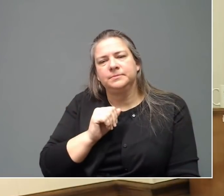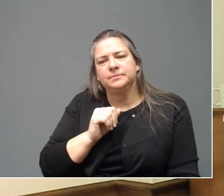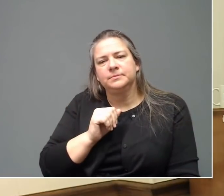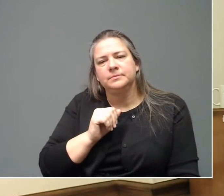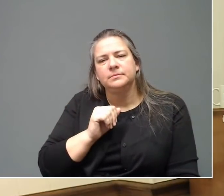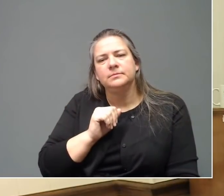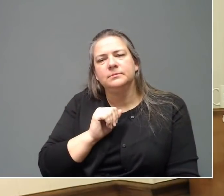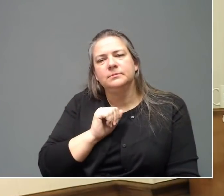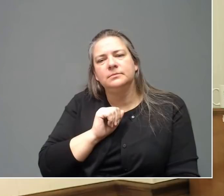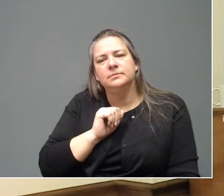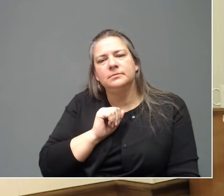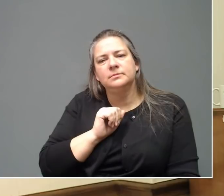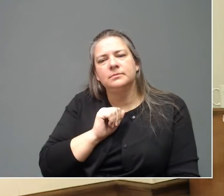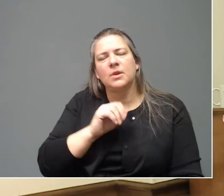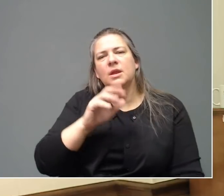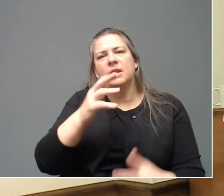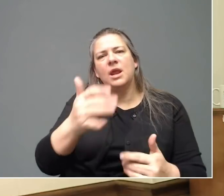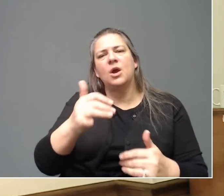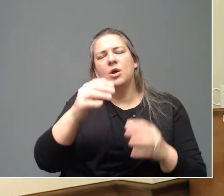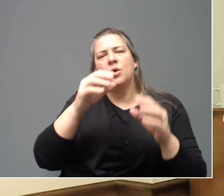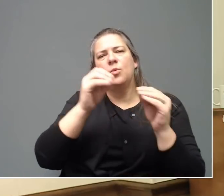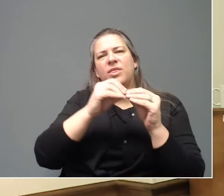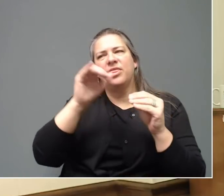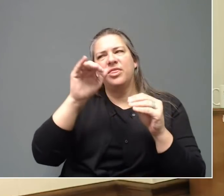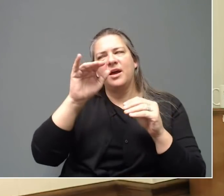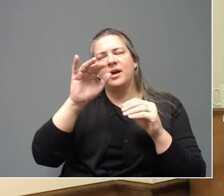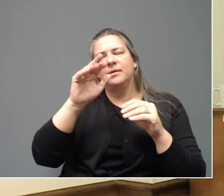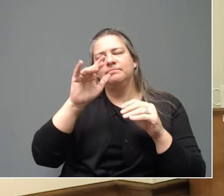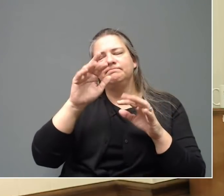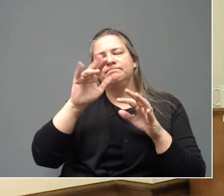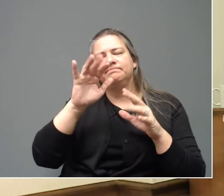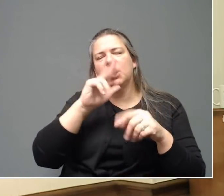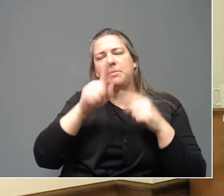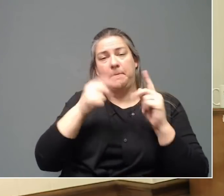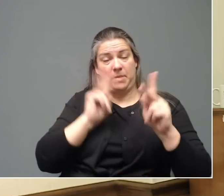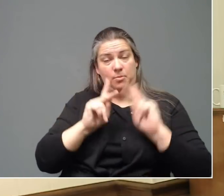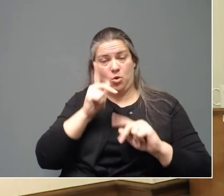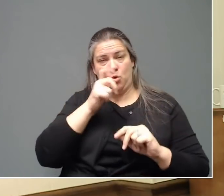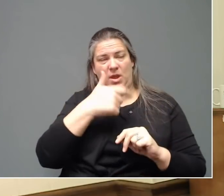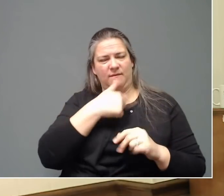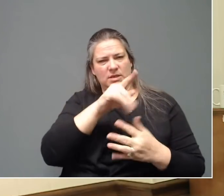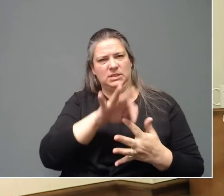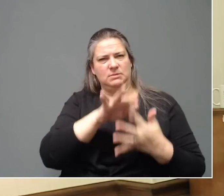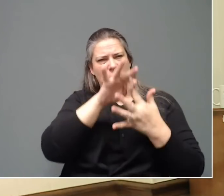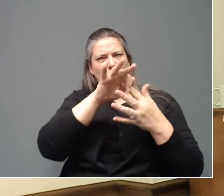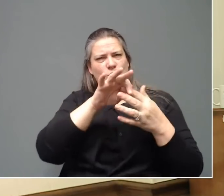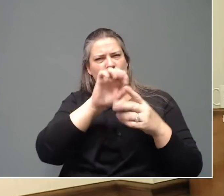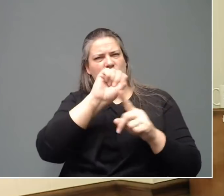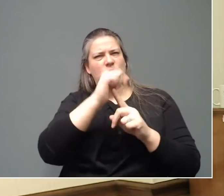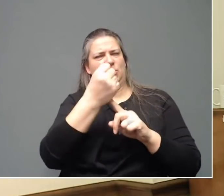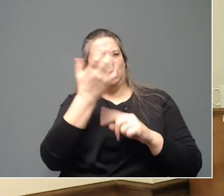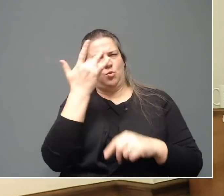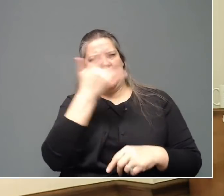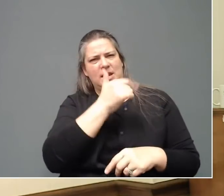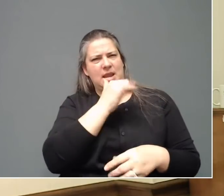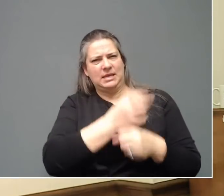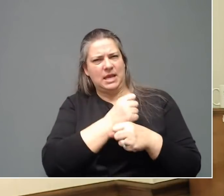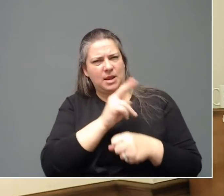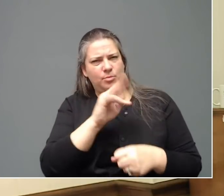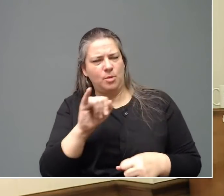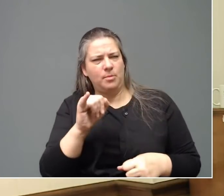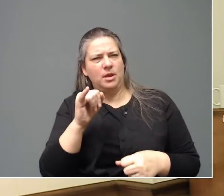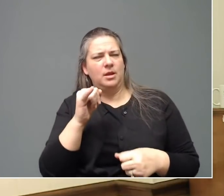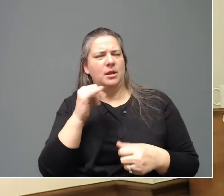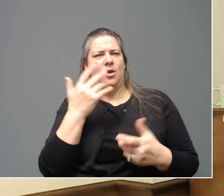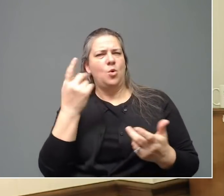to these anomalies, that unfortunately too is a quirk of the system. Some people, the way it's set up, if you